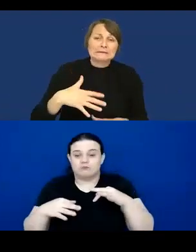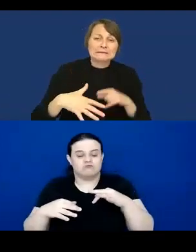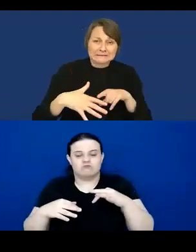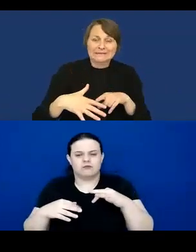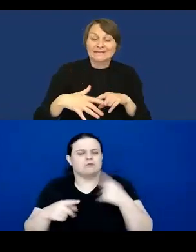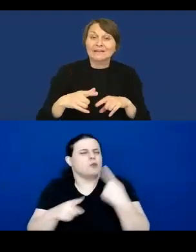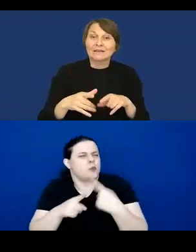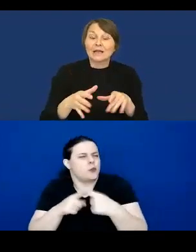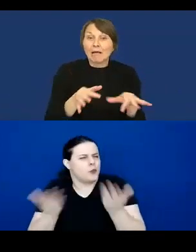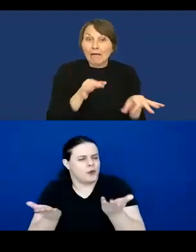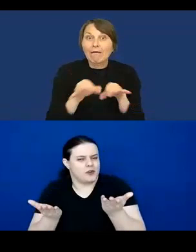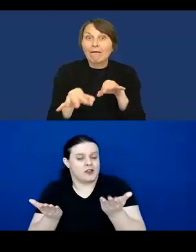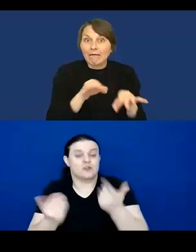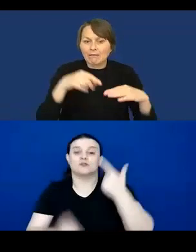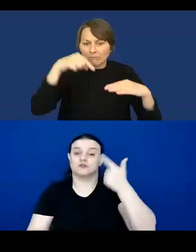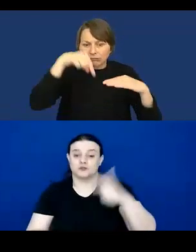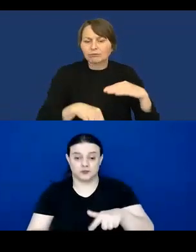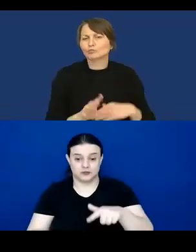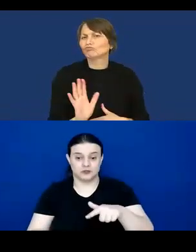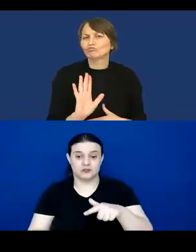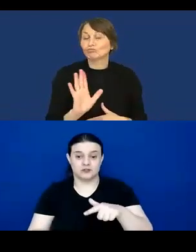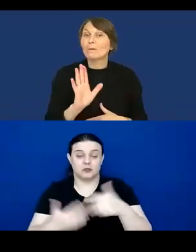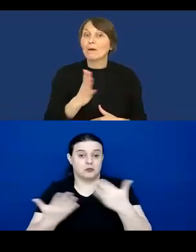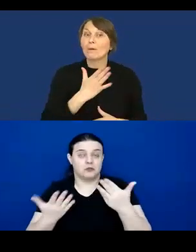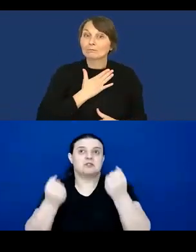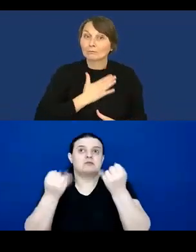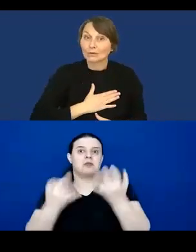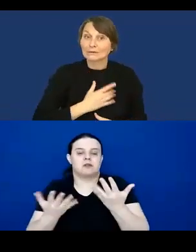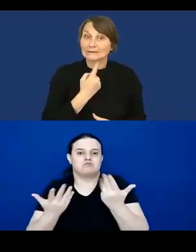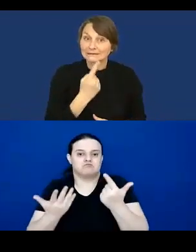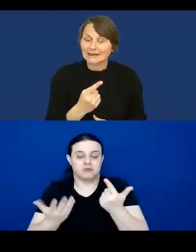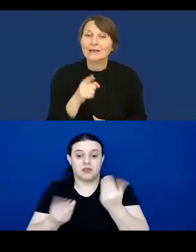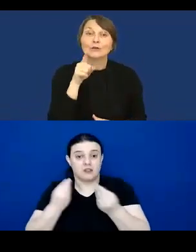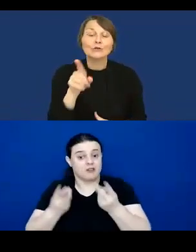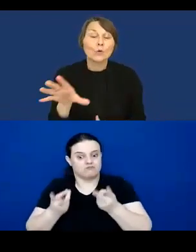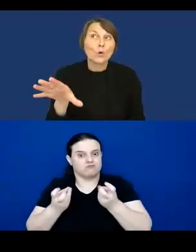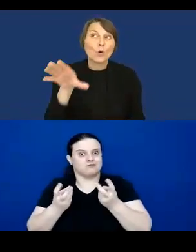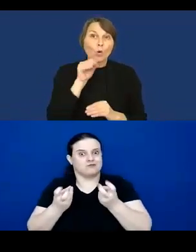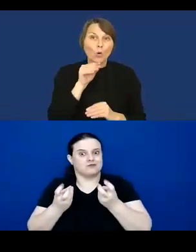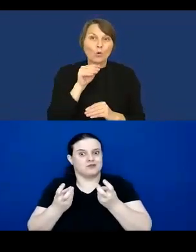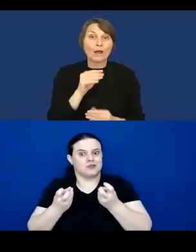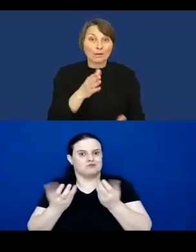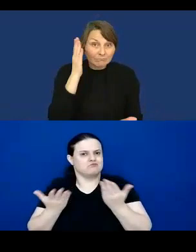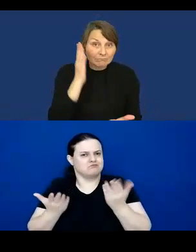but again, I want to stress is that perception is not veridical.